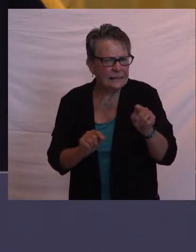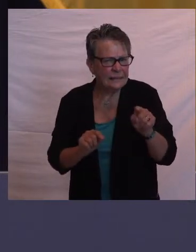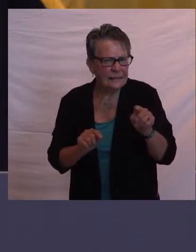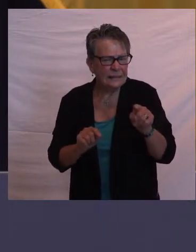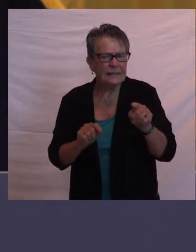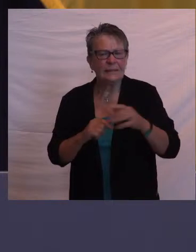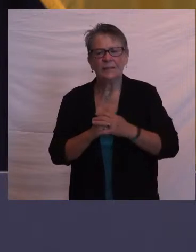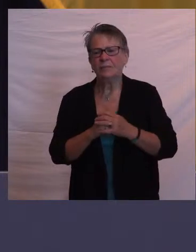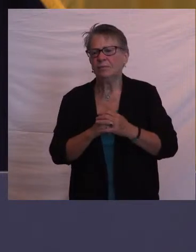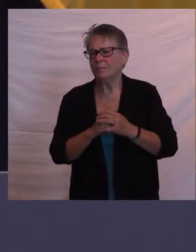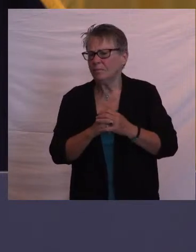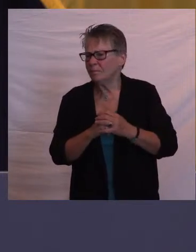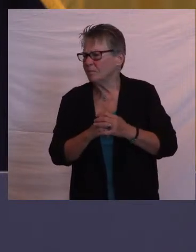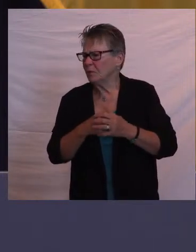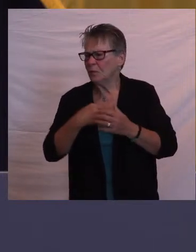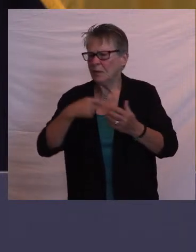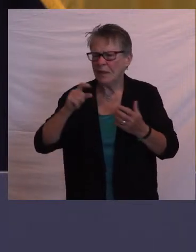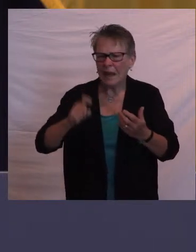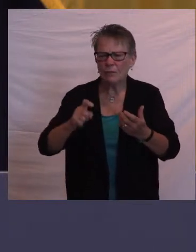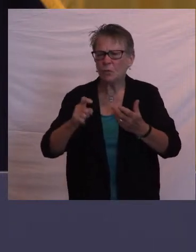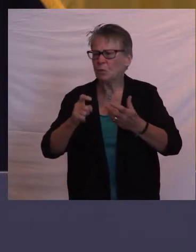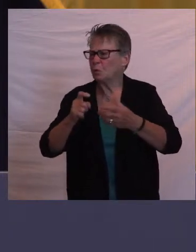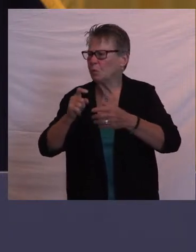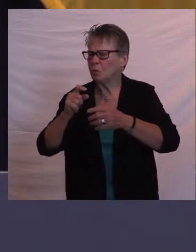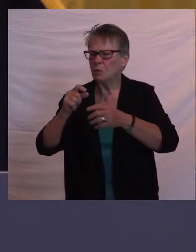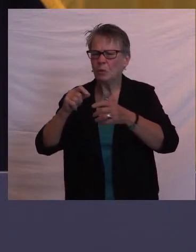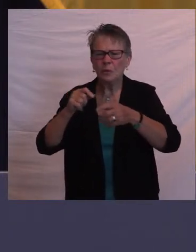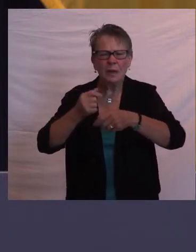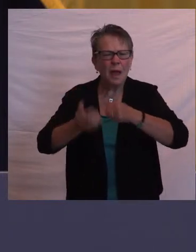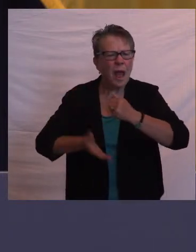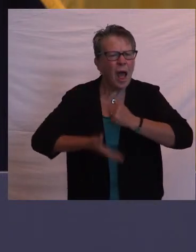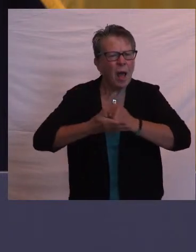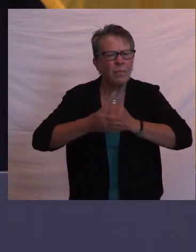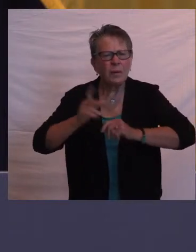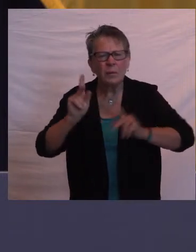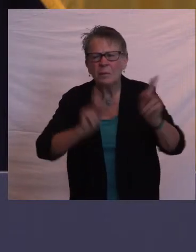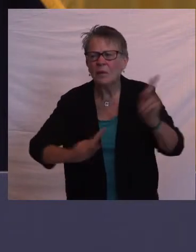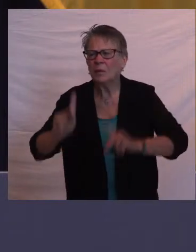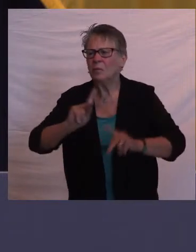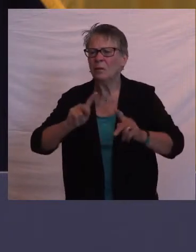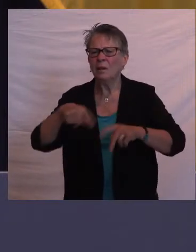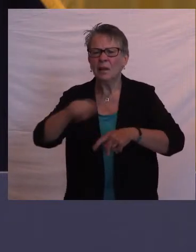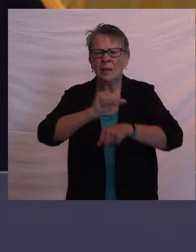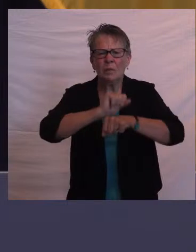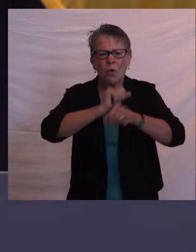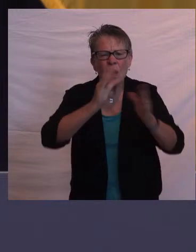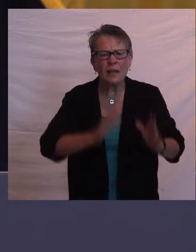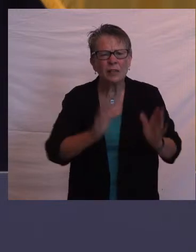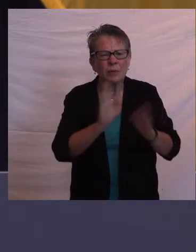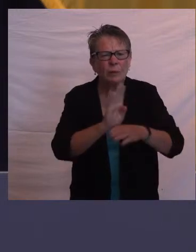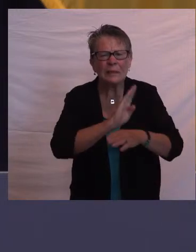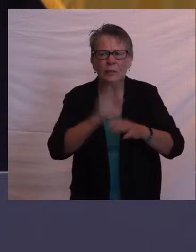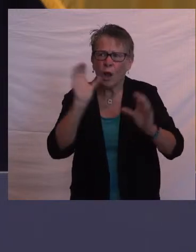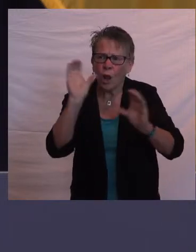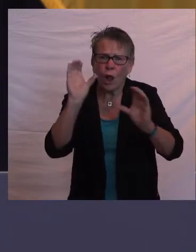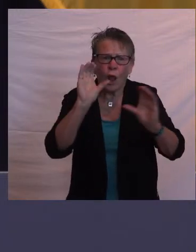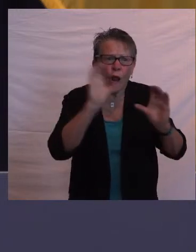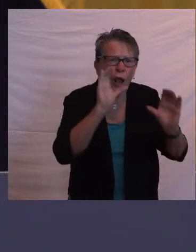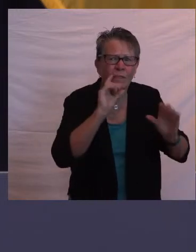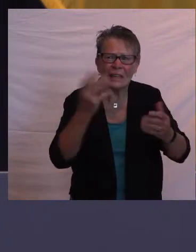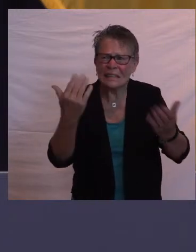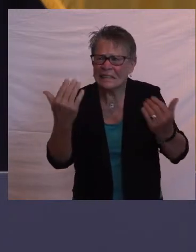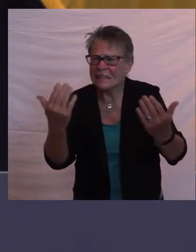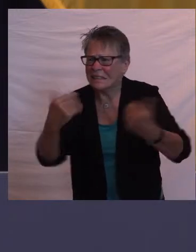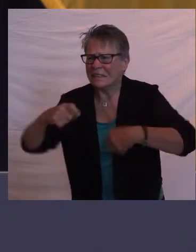vulnerable, such as the long-term unemployed and those switching to new industries and careers, regardless of whether or not their